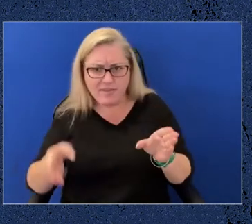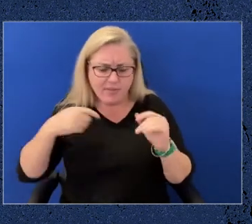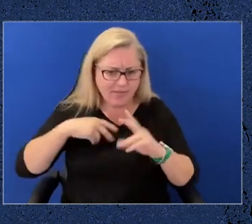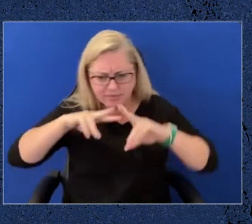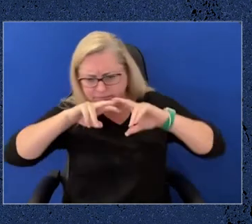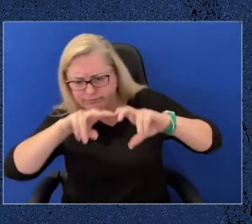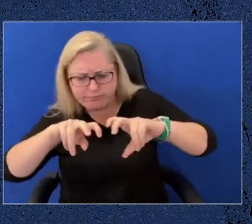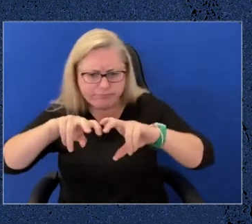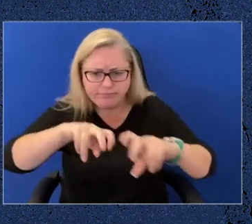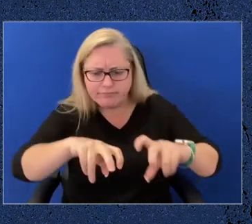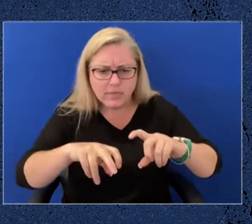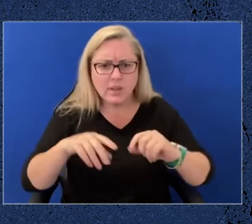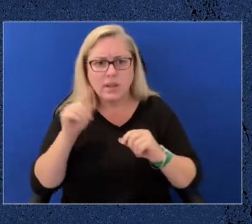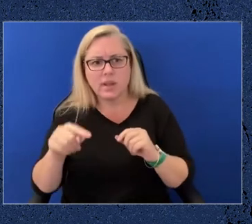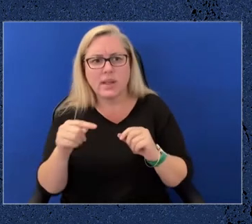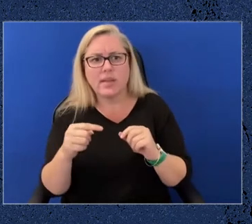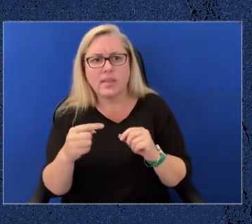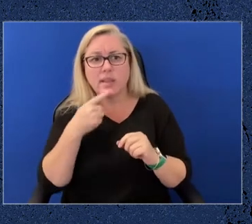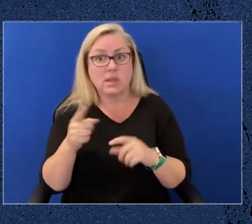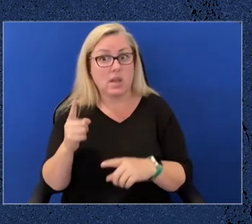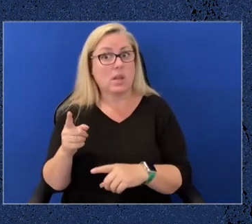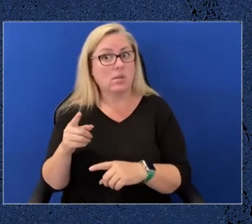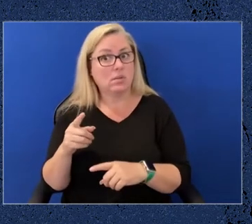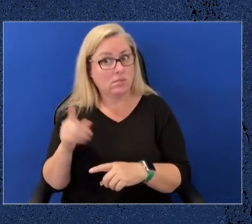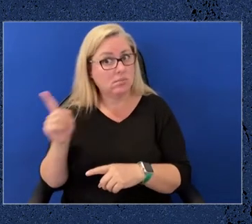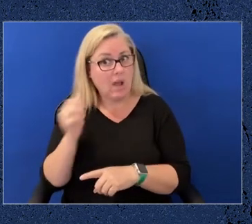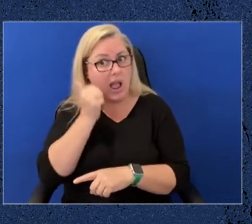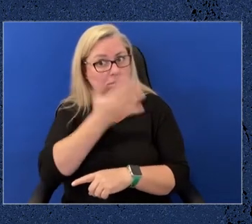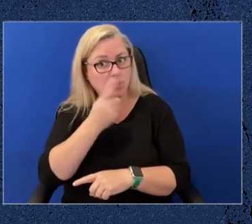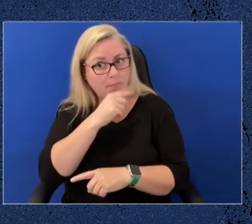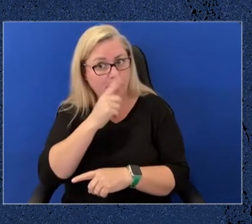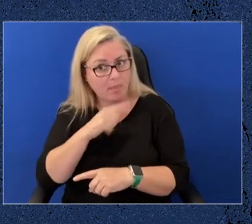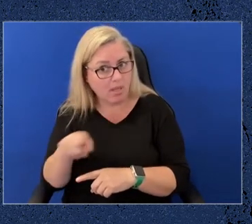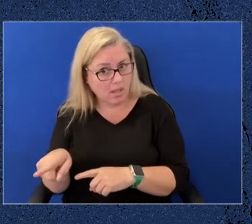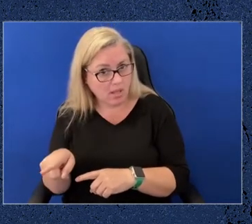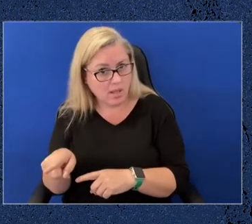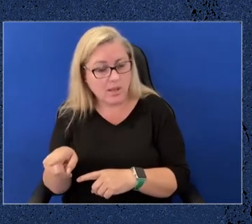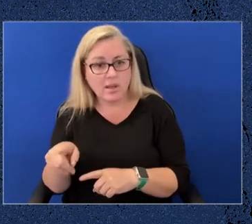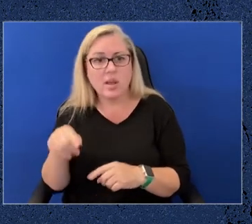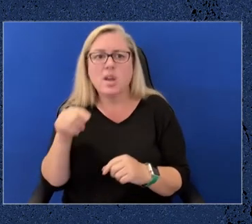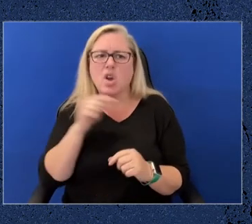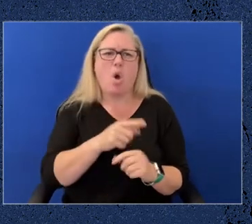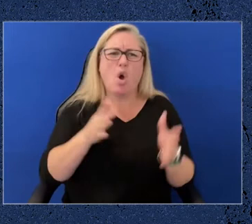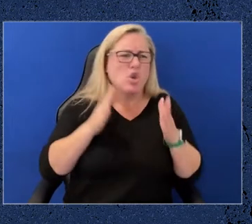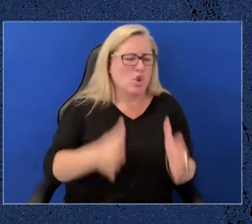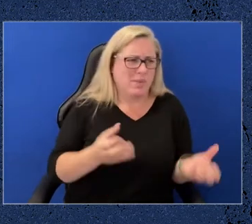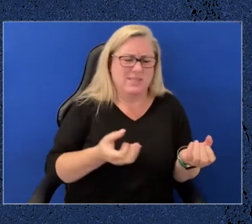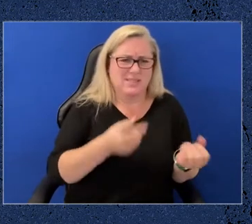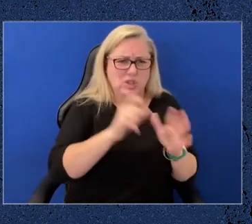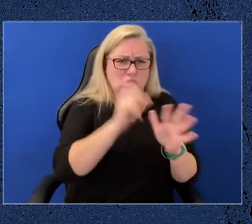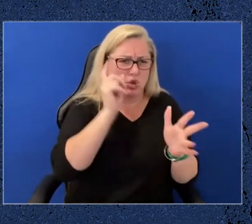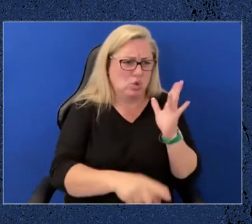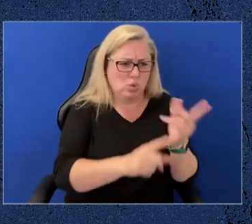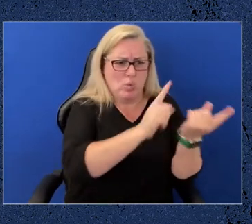model. It was like, okay, people, Aboriginal people, you know, forgetting the fact that humans regularly today do things that make no rational,